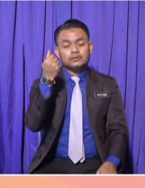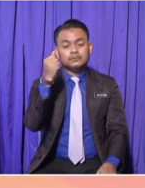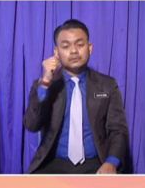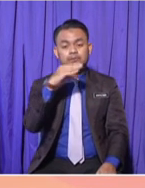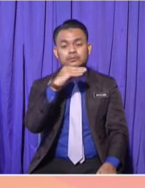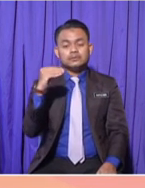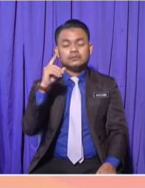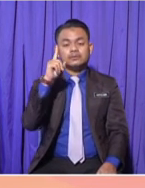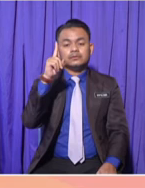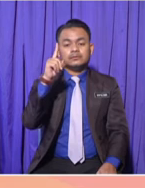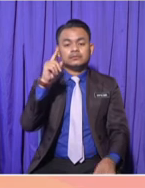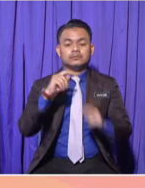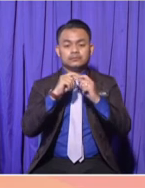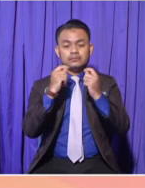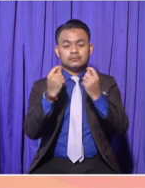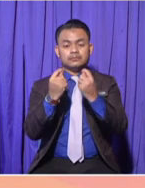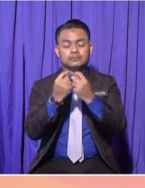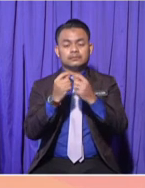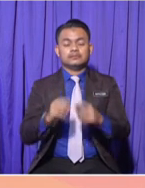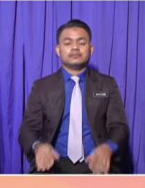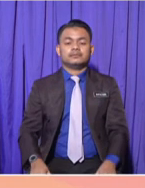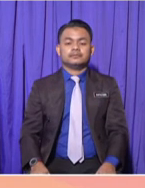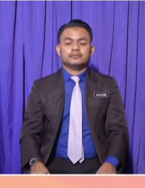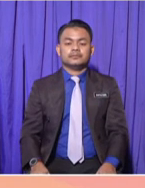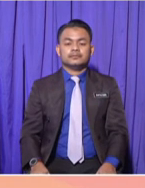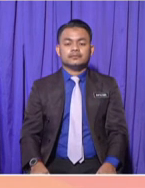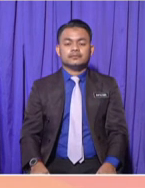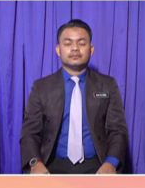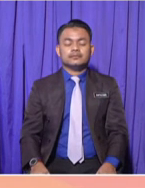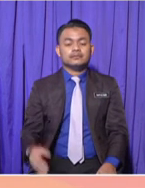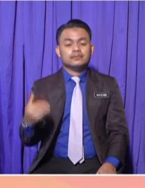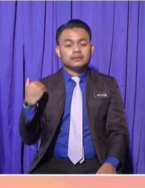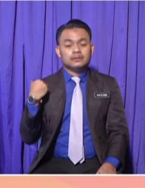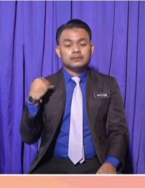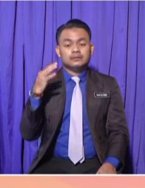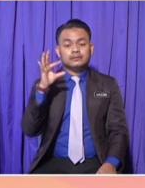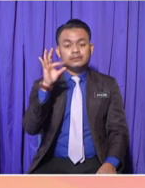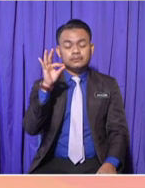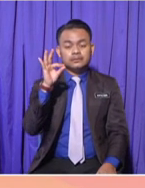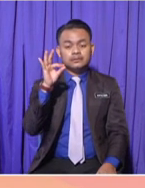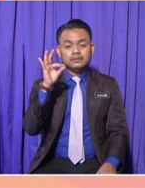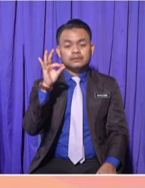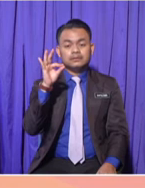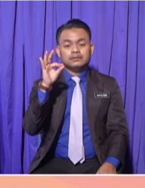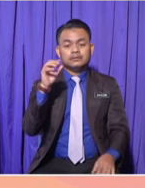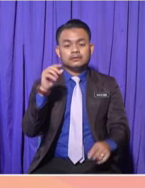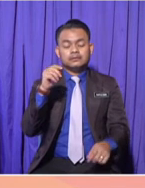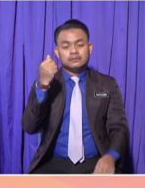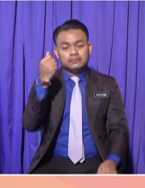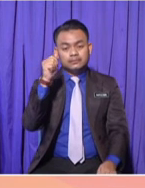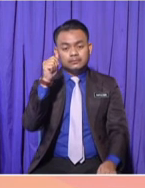place. We have a 9 in the tens place, but 0 in the ones